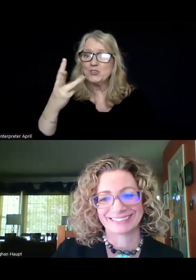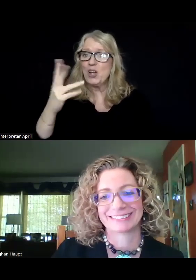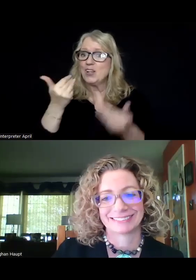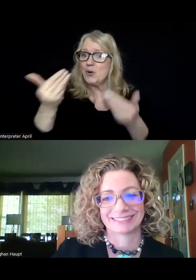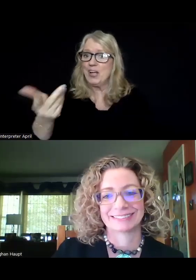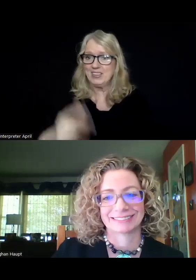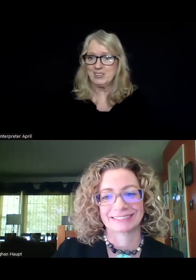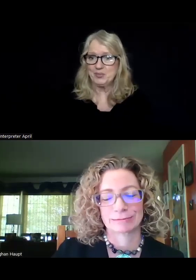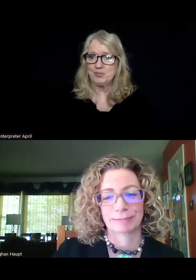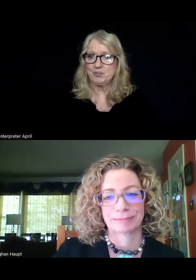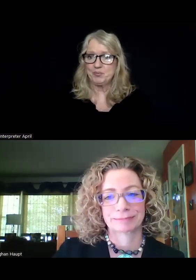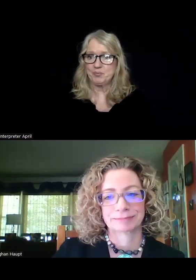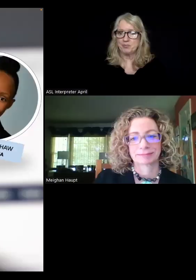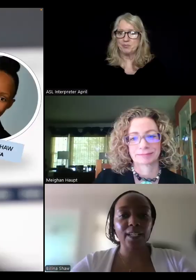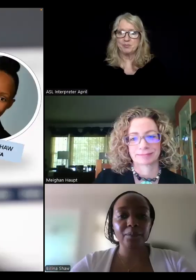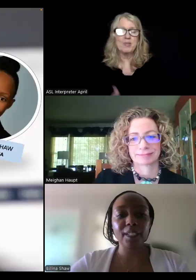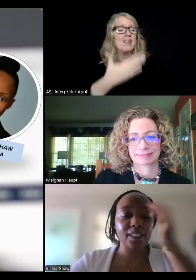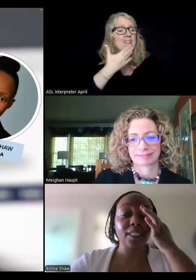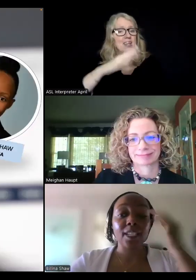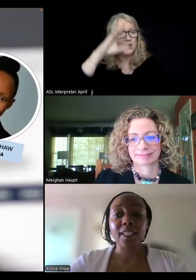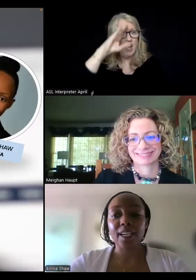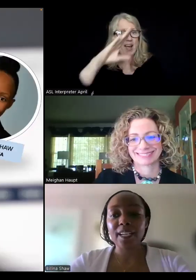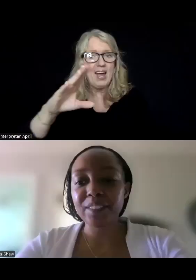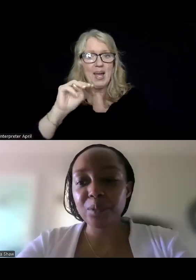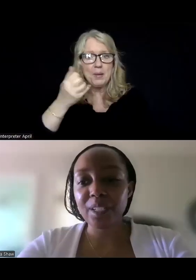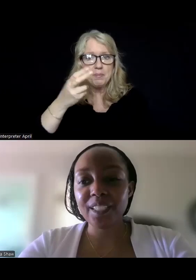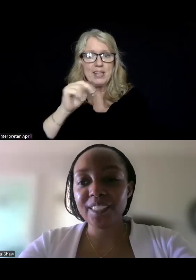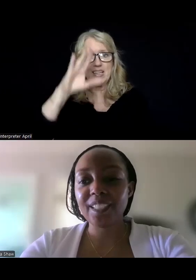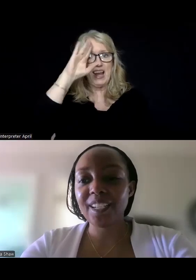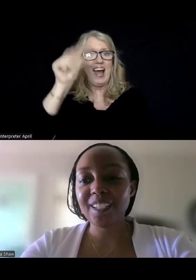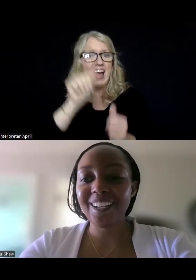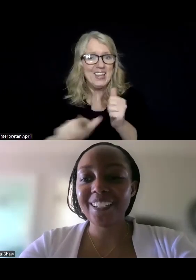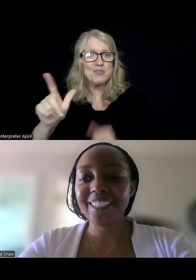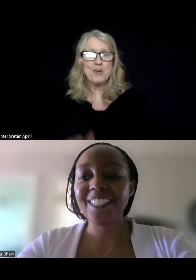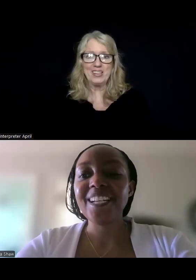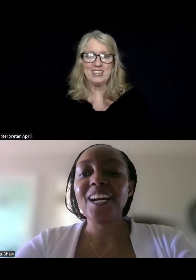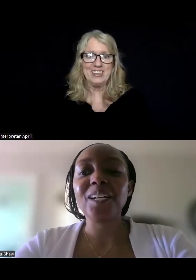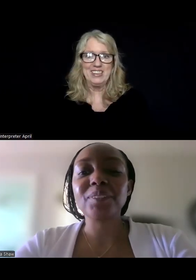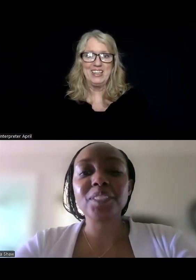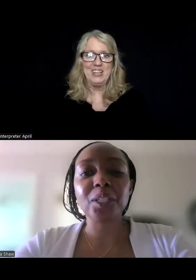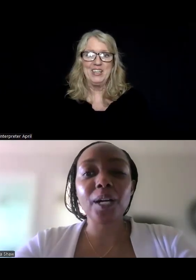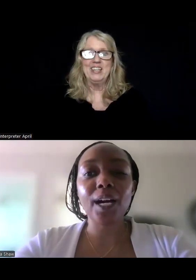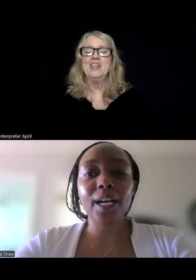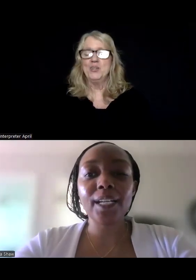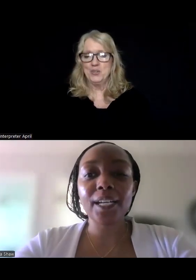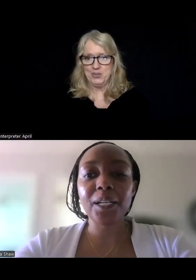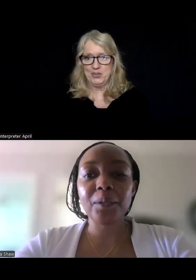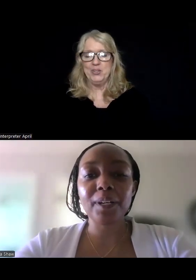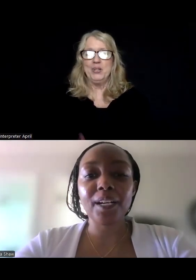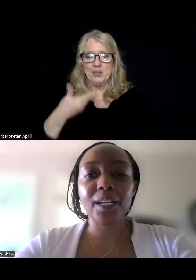ahead. Thank you. Hi, Megan, and hi, everyone. Hi, Corinne. So